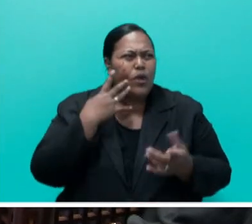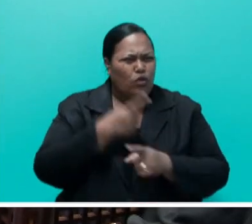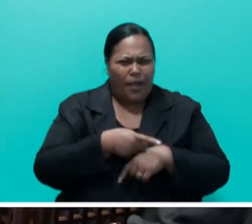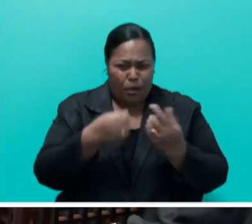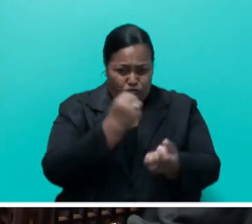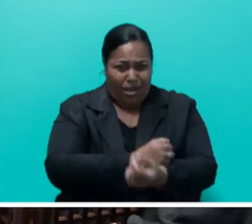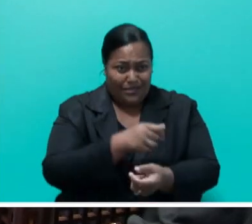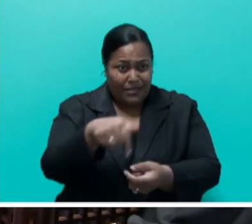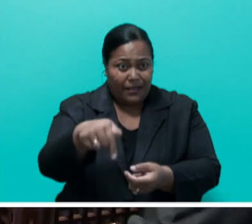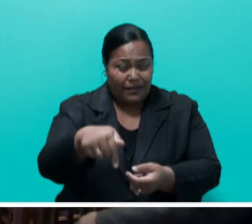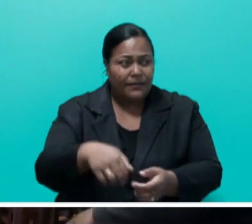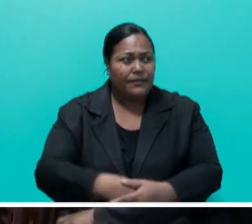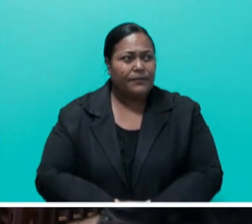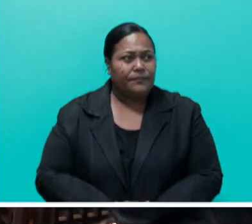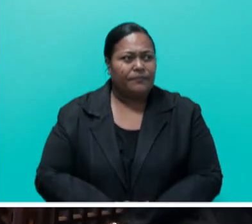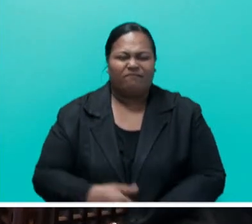because